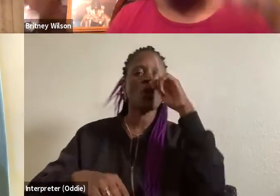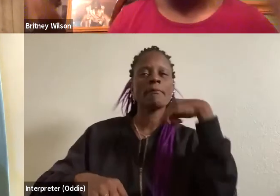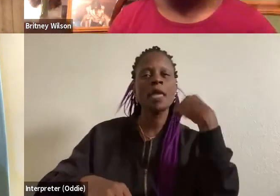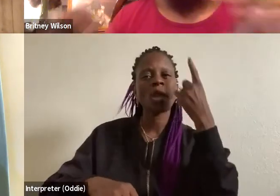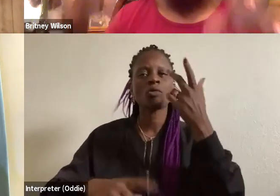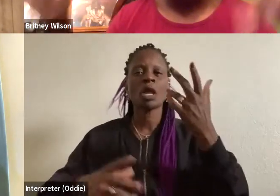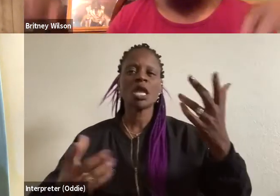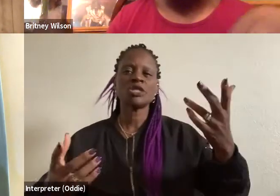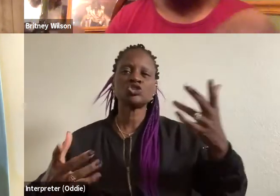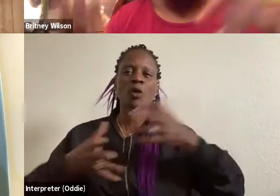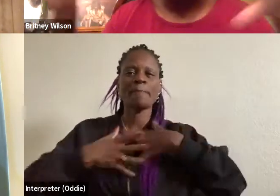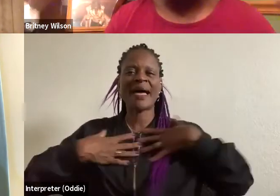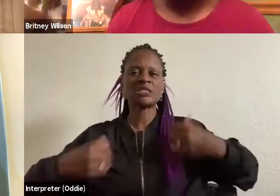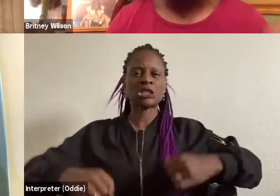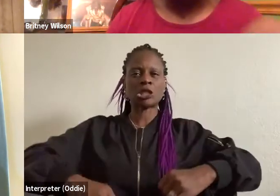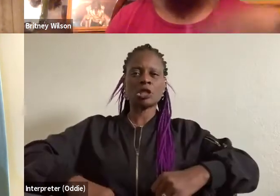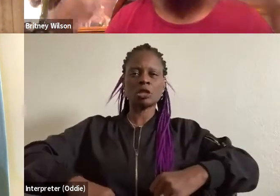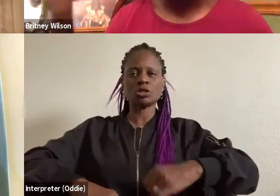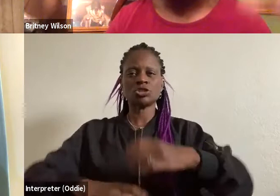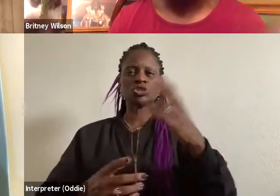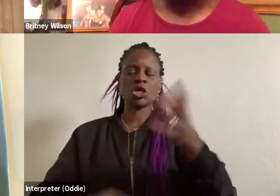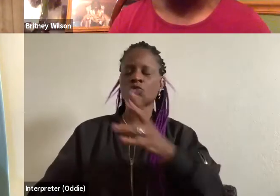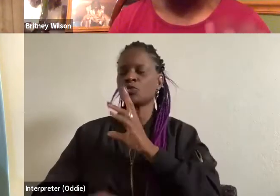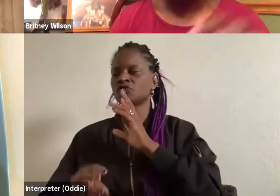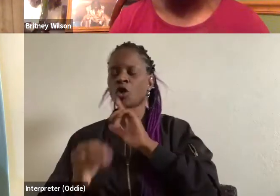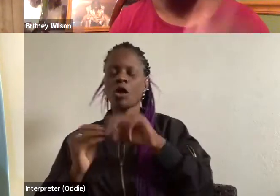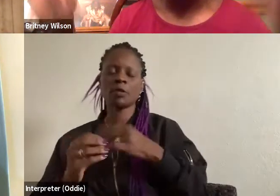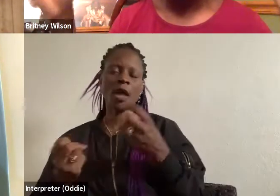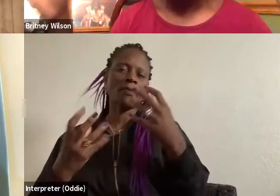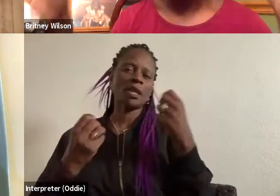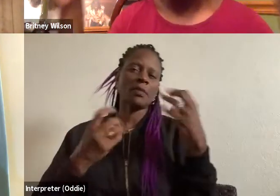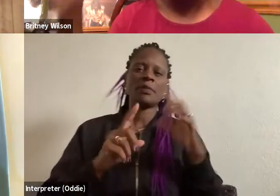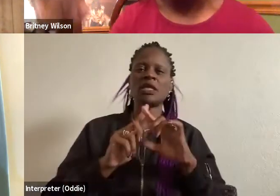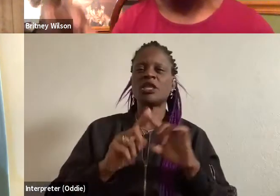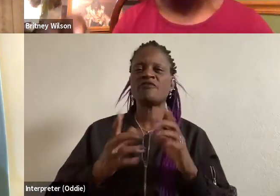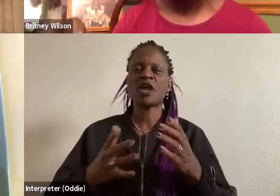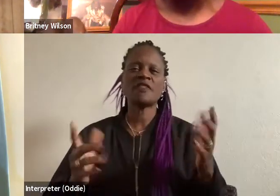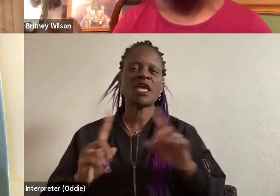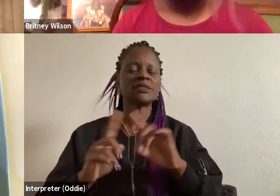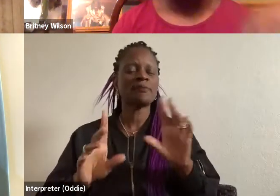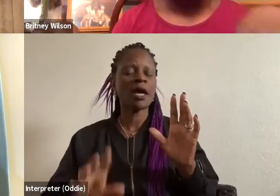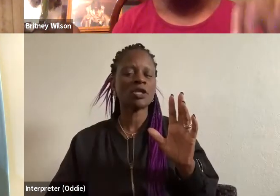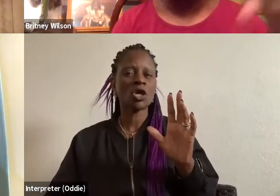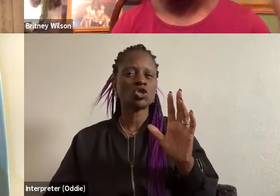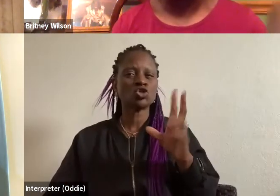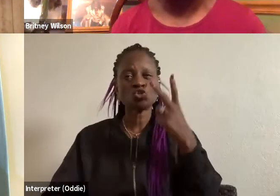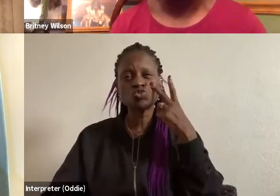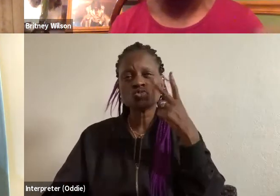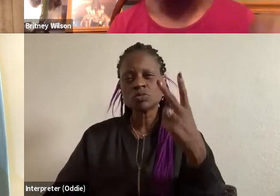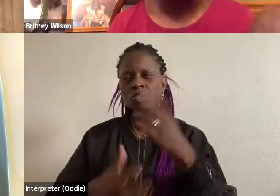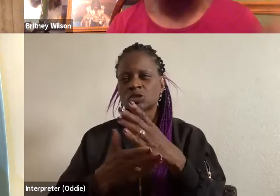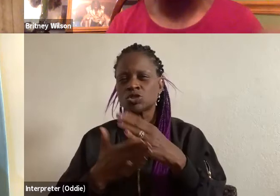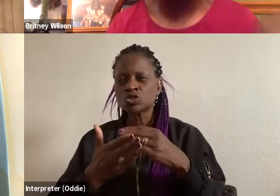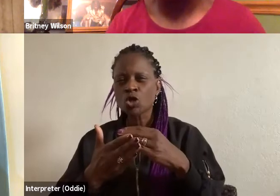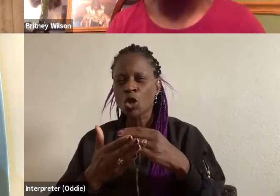all of these things that we talked about. We talked about rom-coms and all that stuff, but like, you do see certain aspects of disability